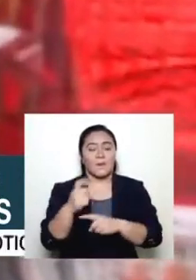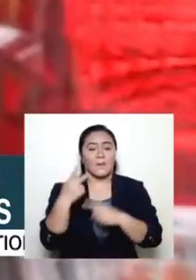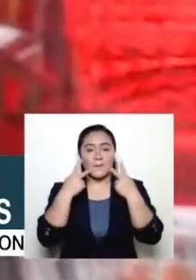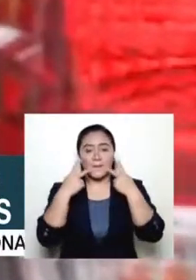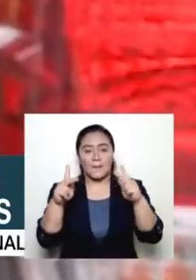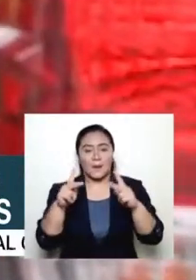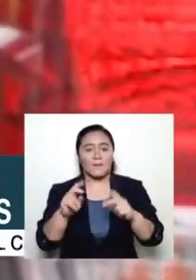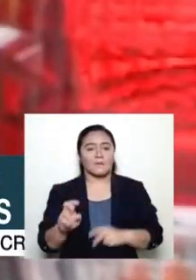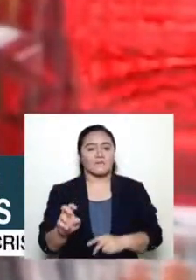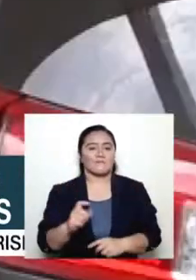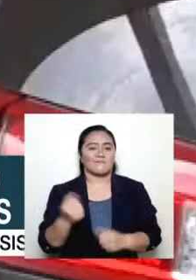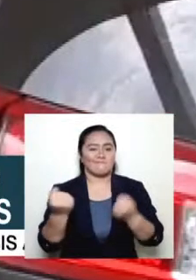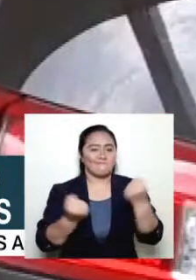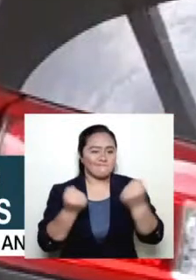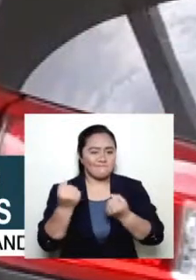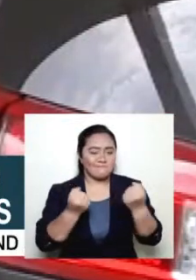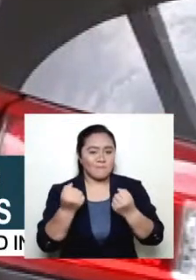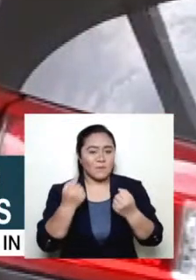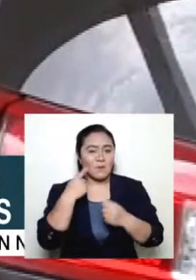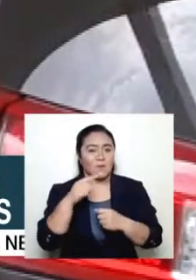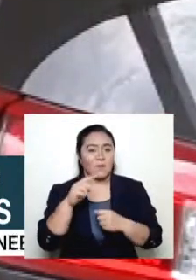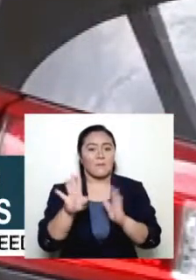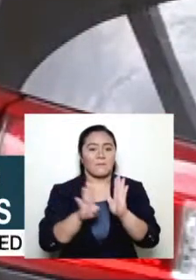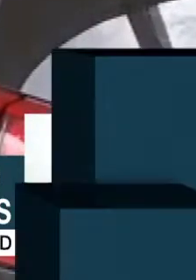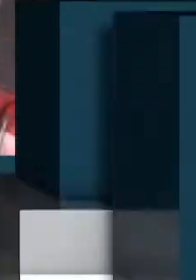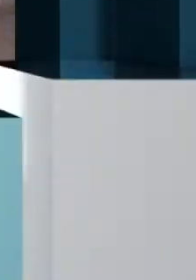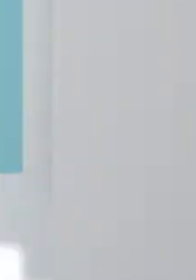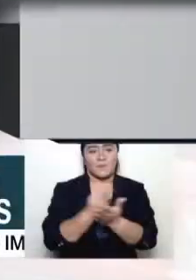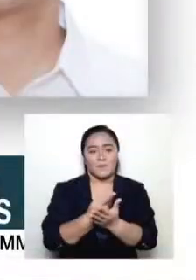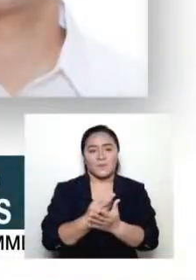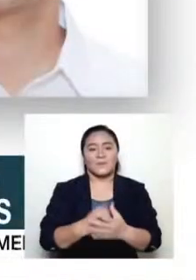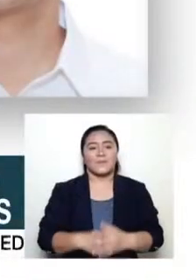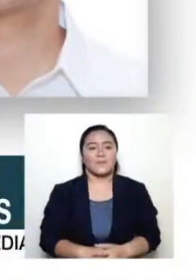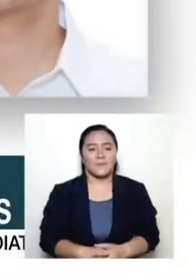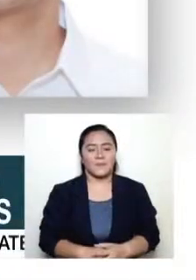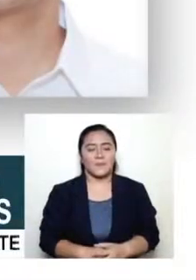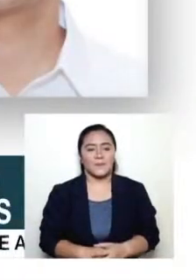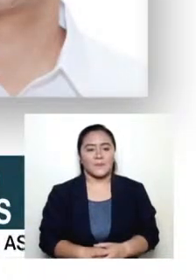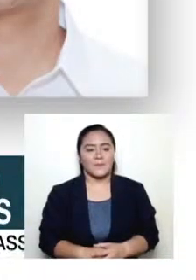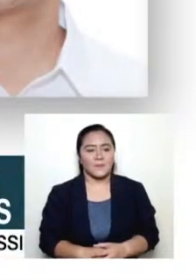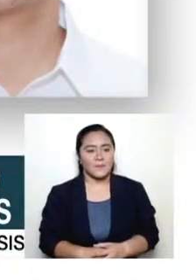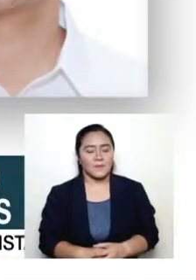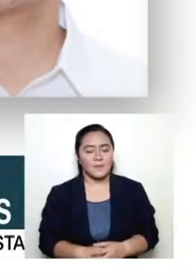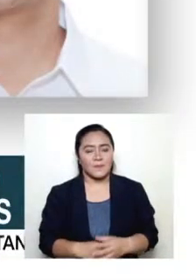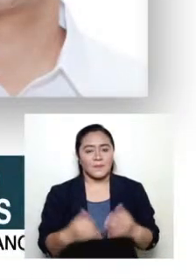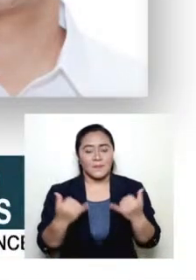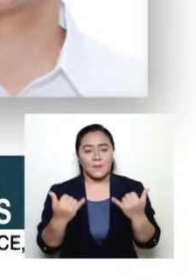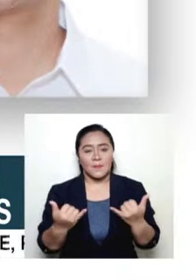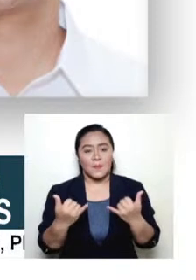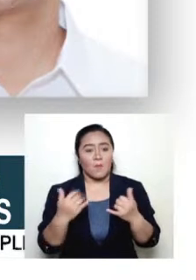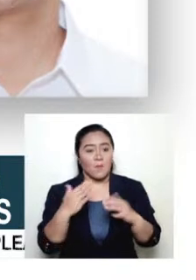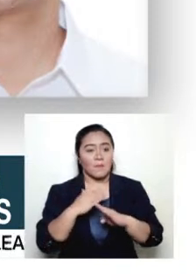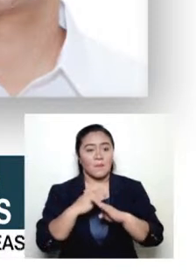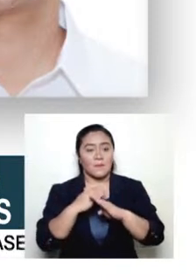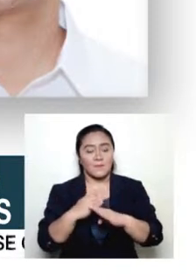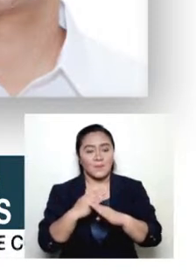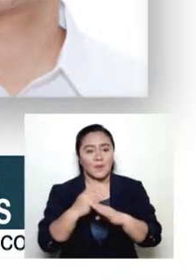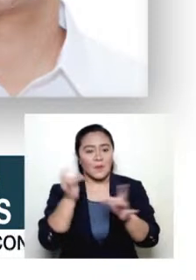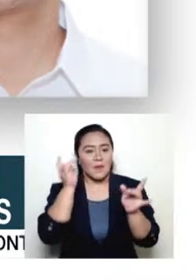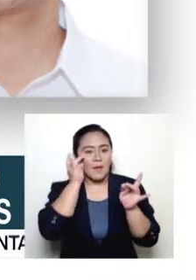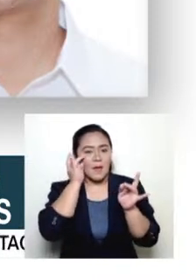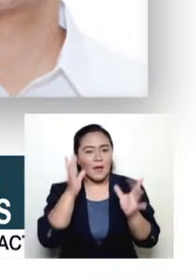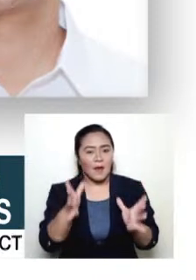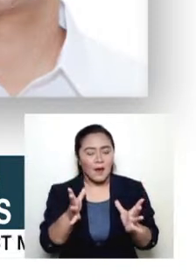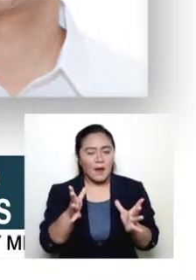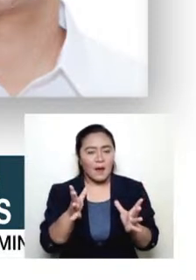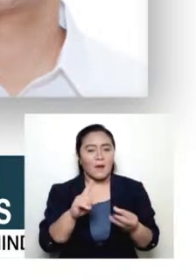drivers to 5 billion pesos. While we cannot prevent the risk from coming from the